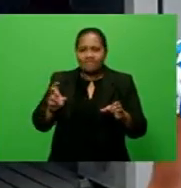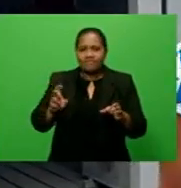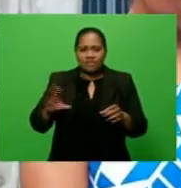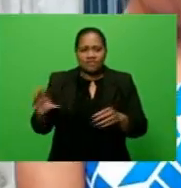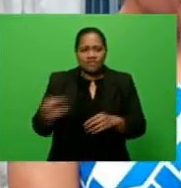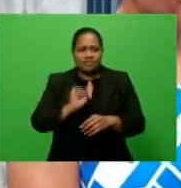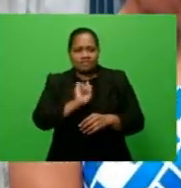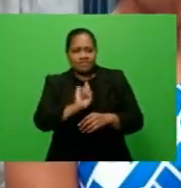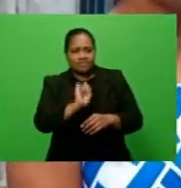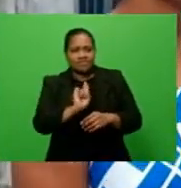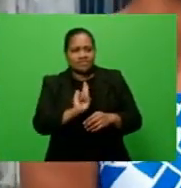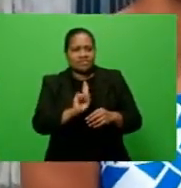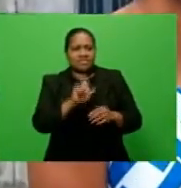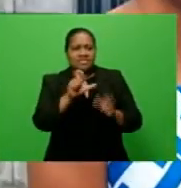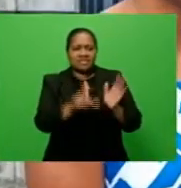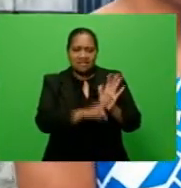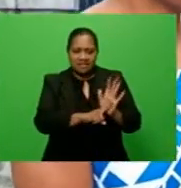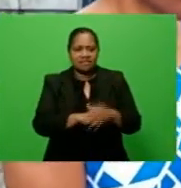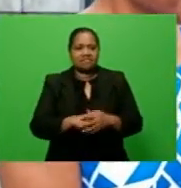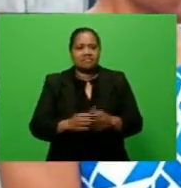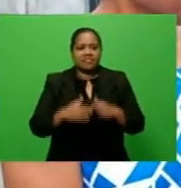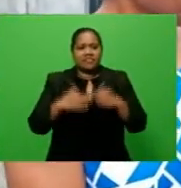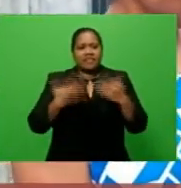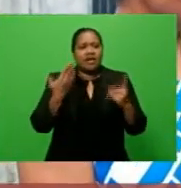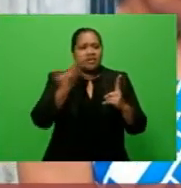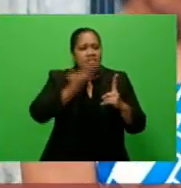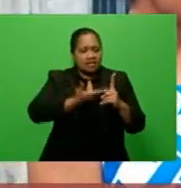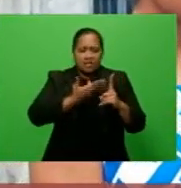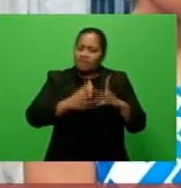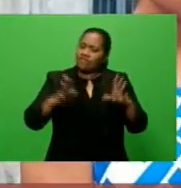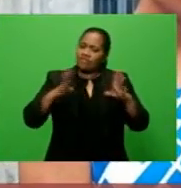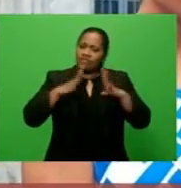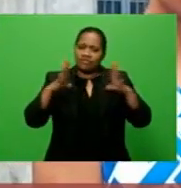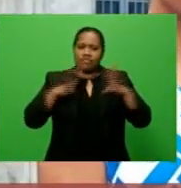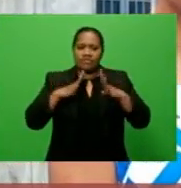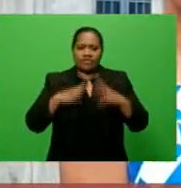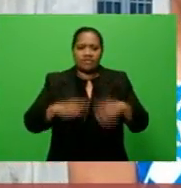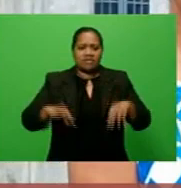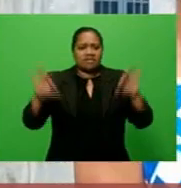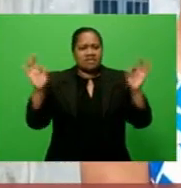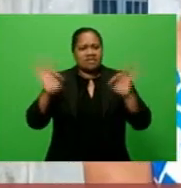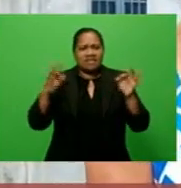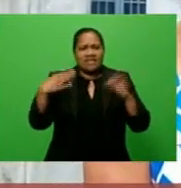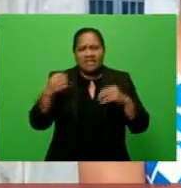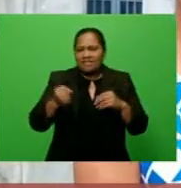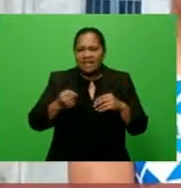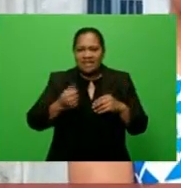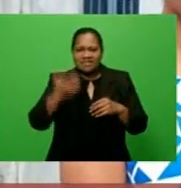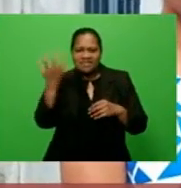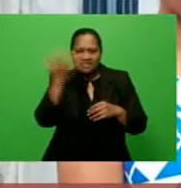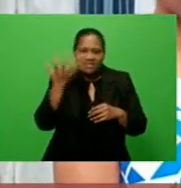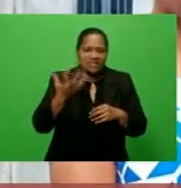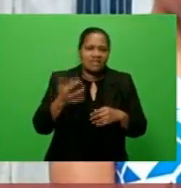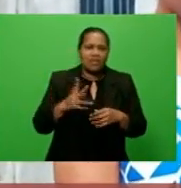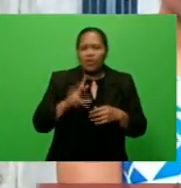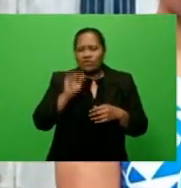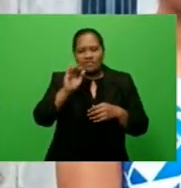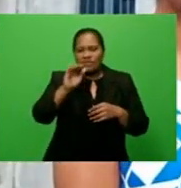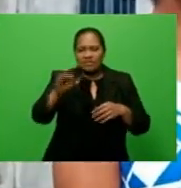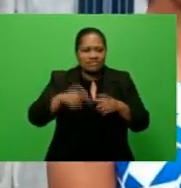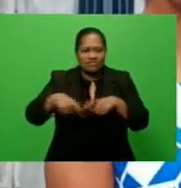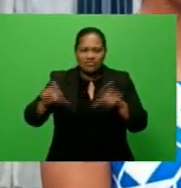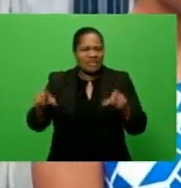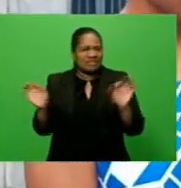client. Linda, it means now that she's free. She does not have a threat of any possible future charges on the same subject